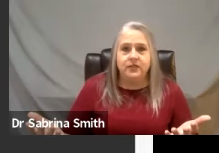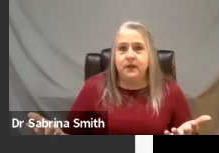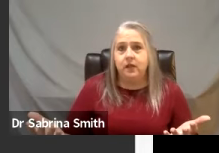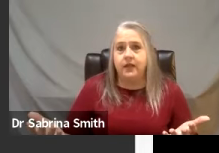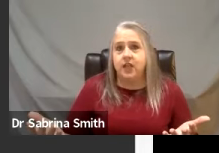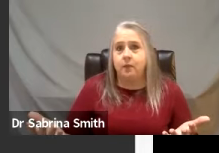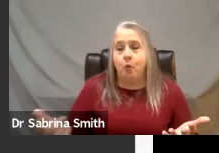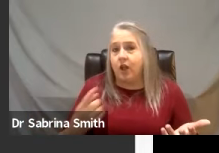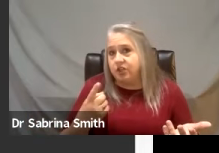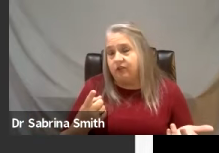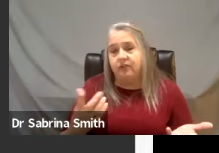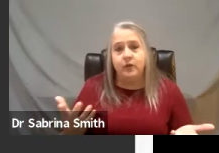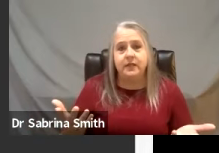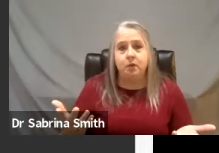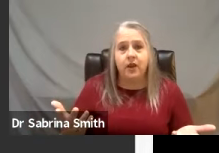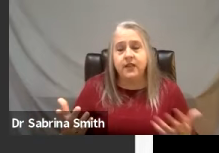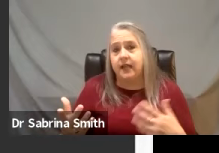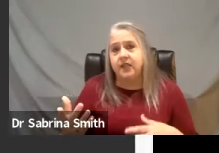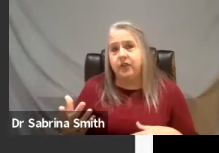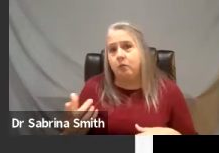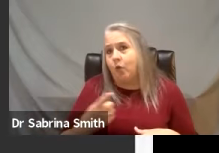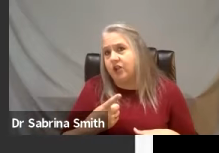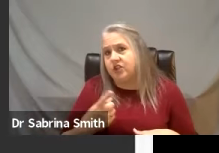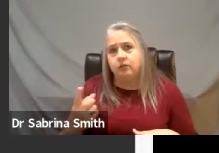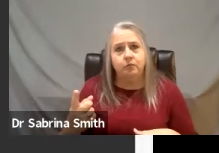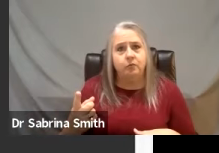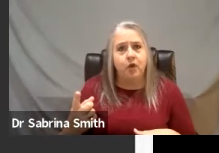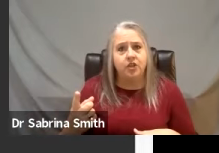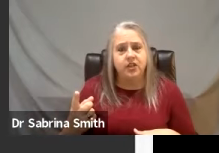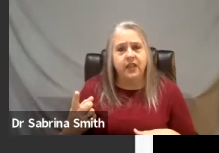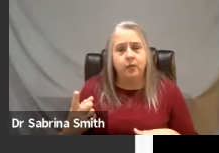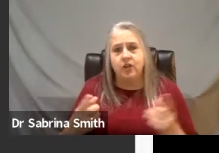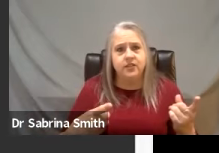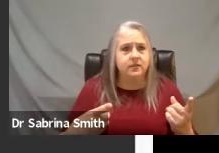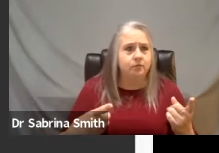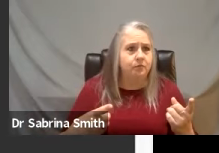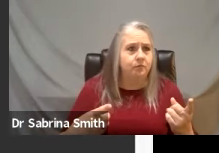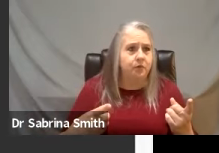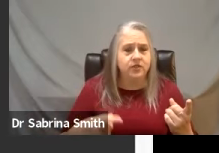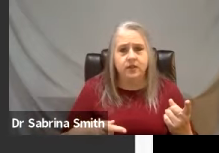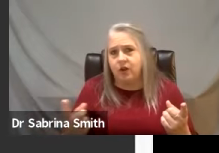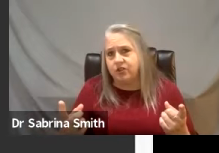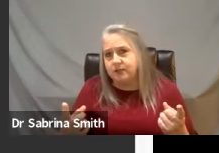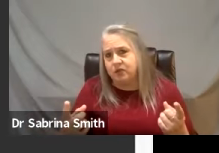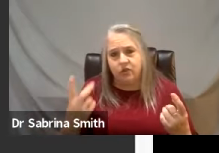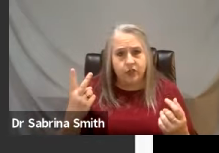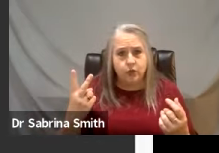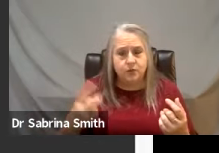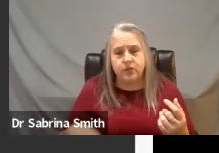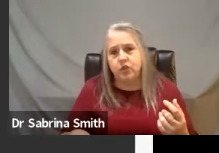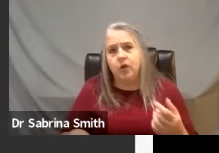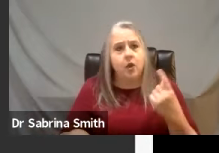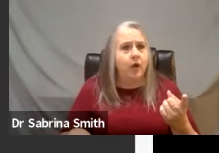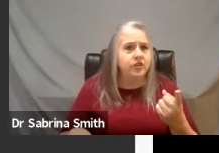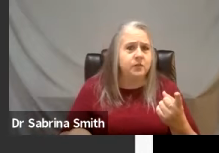people to spend a lot of time watching it for the voicing product. I tell them, watch it again, watch this person, watch this person. You only get a choice